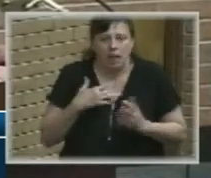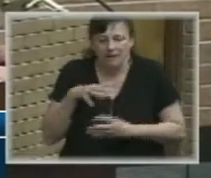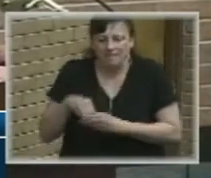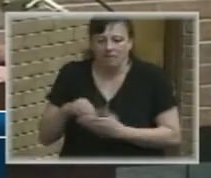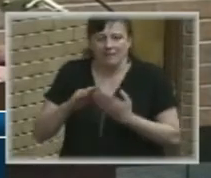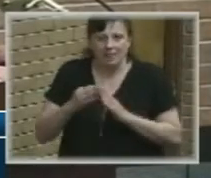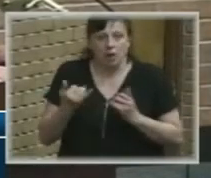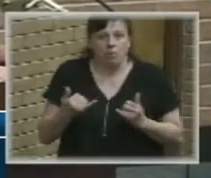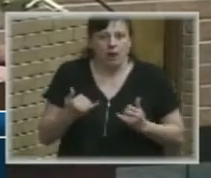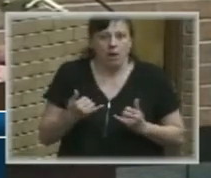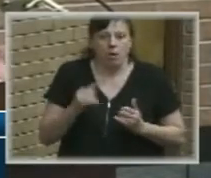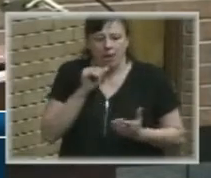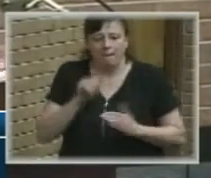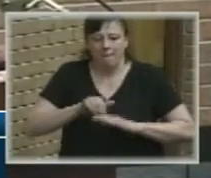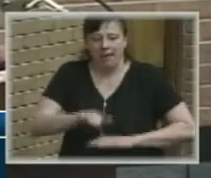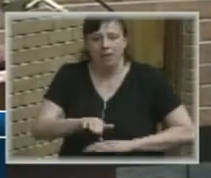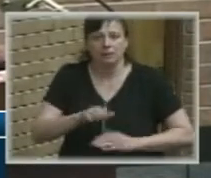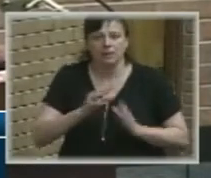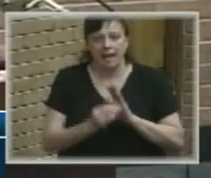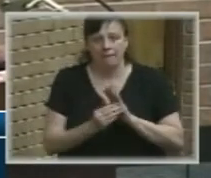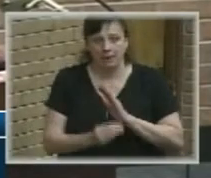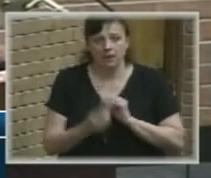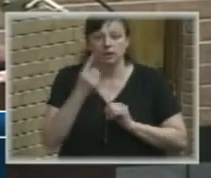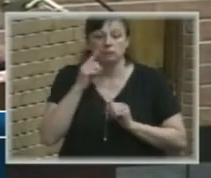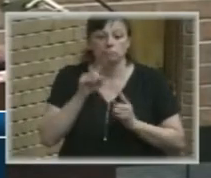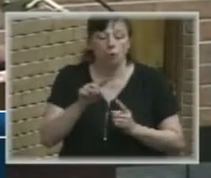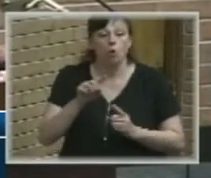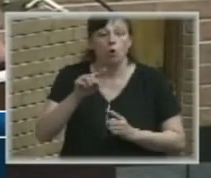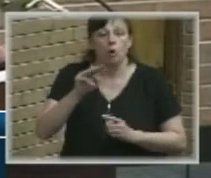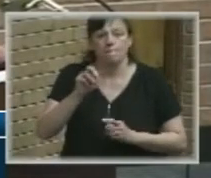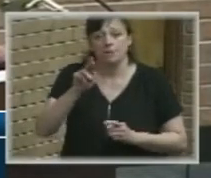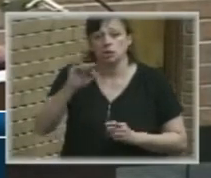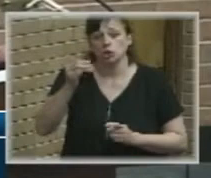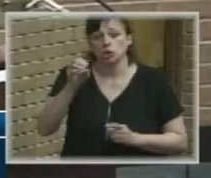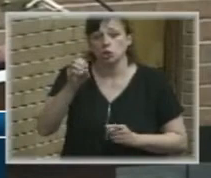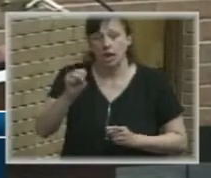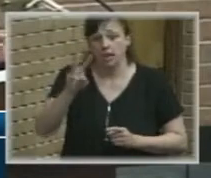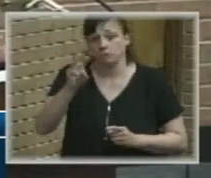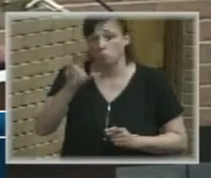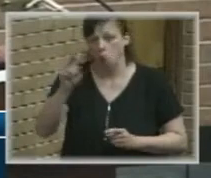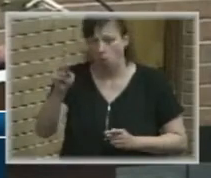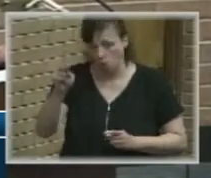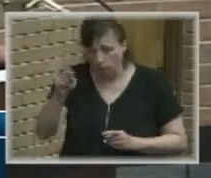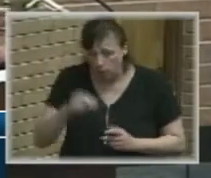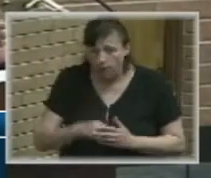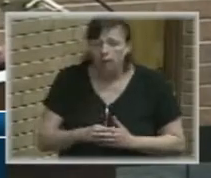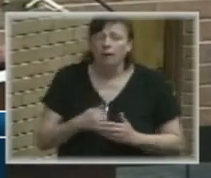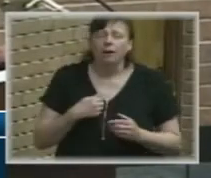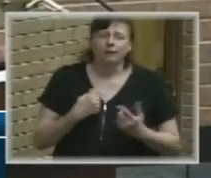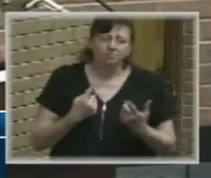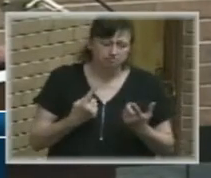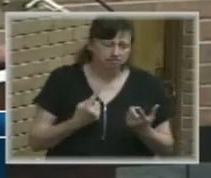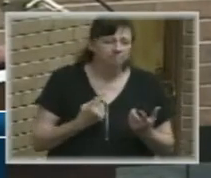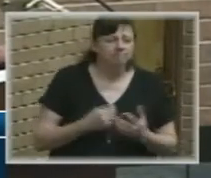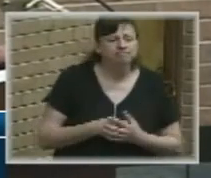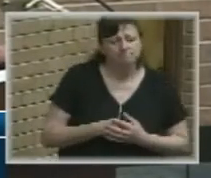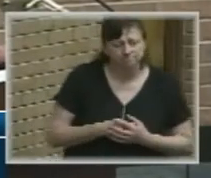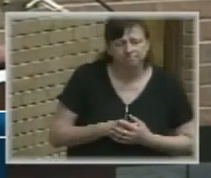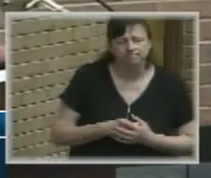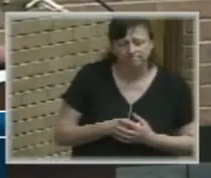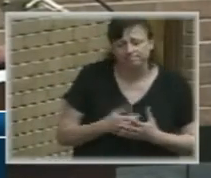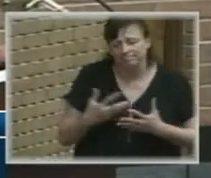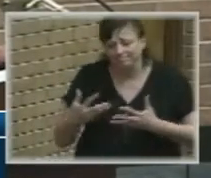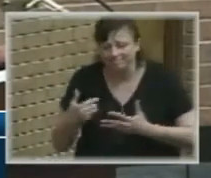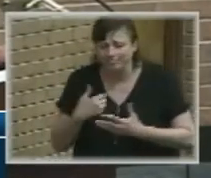a copy just today to Mr. James Wolk, and this, I really consider it equal. If anything, maybe leaning a little more on him